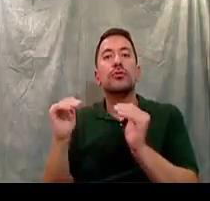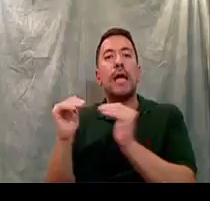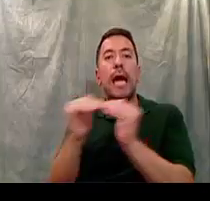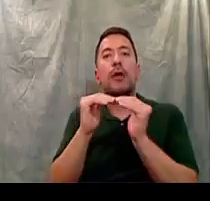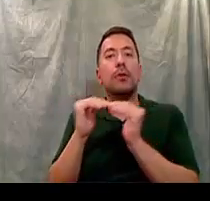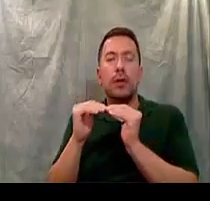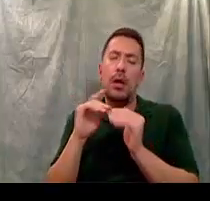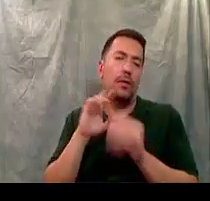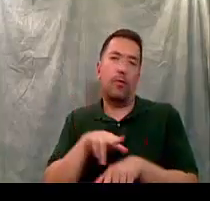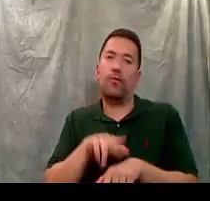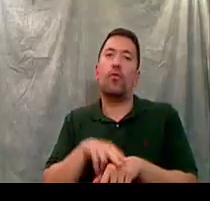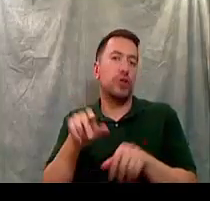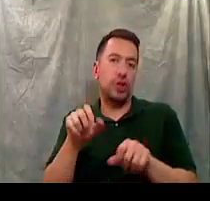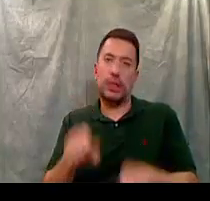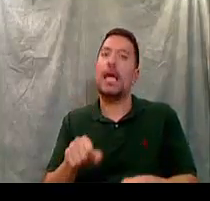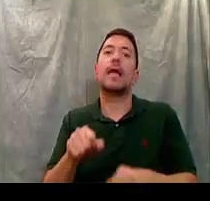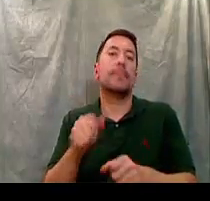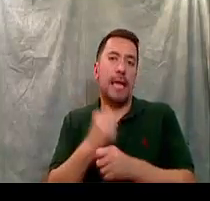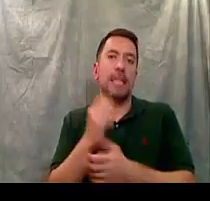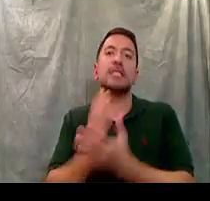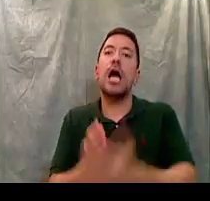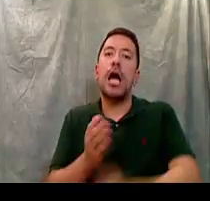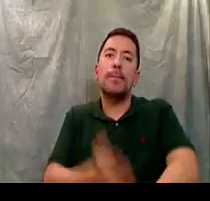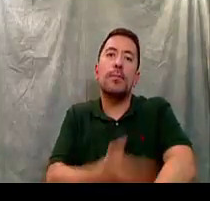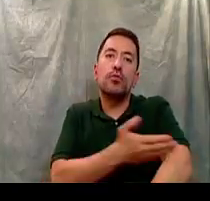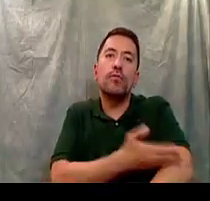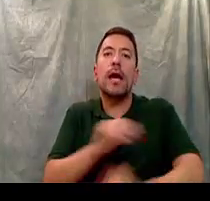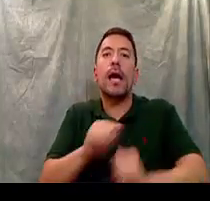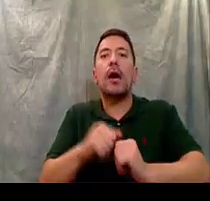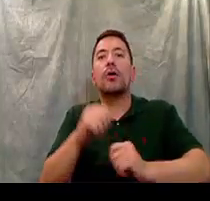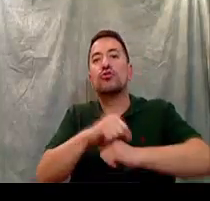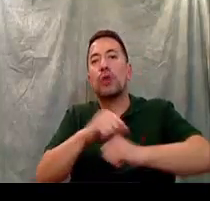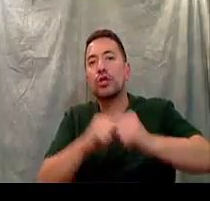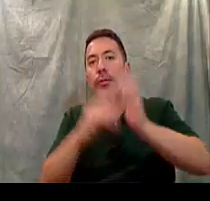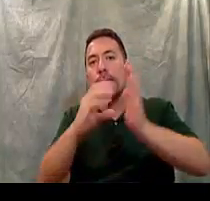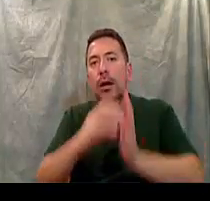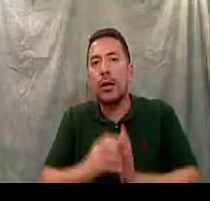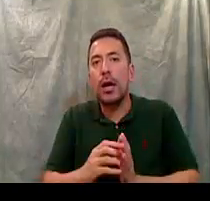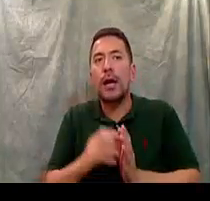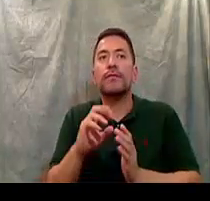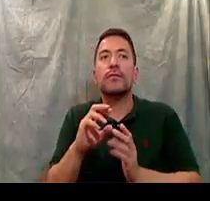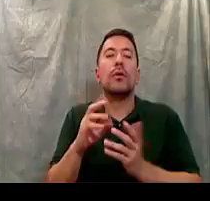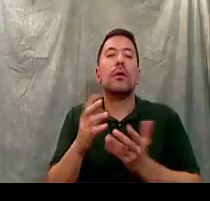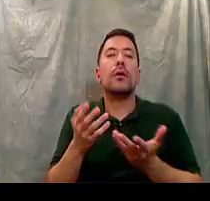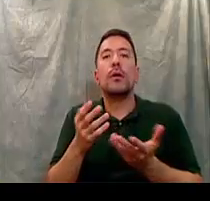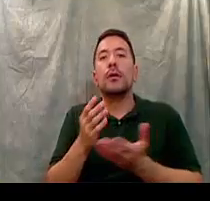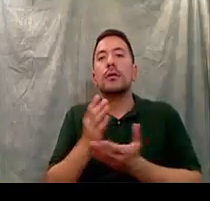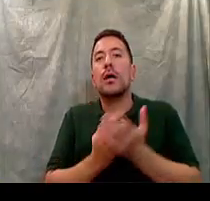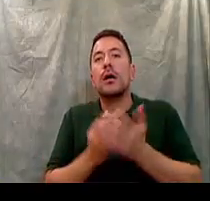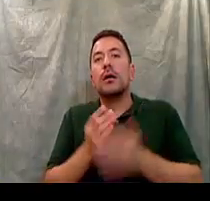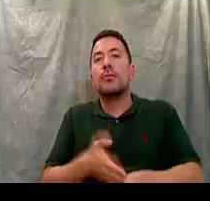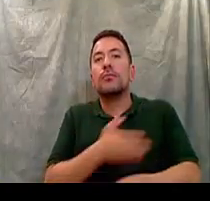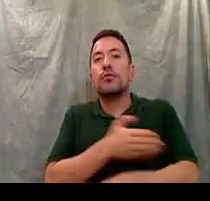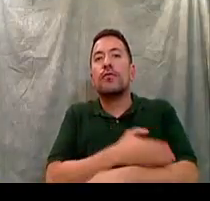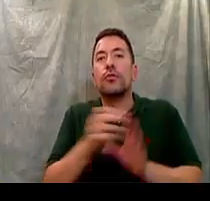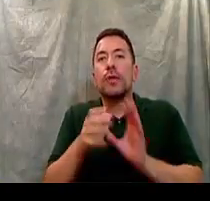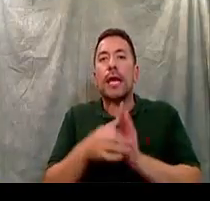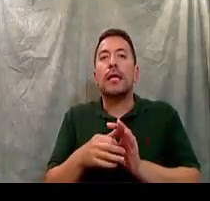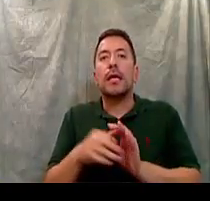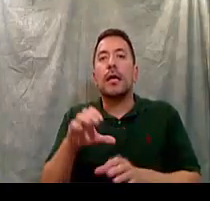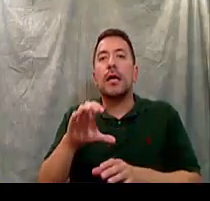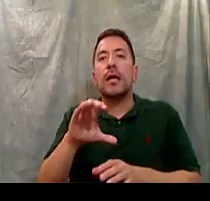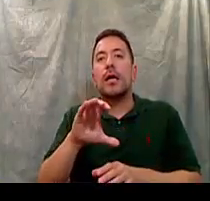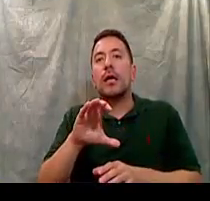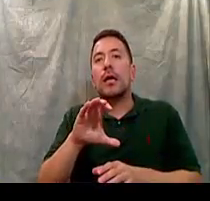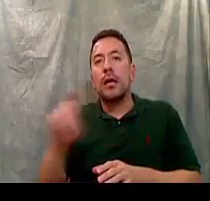can be made always in terms of maybe how paragraphs are structuring, and maybe we could do some improvements around the cohesive